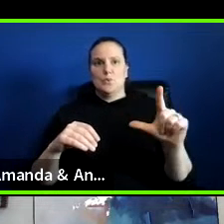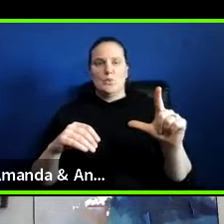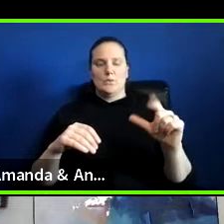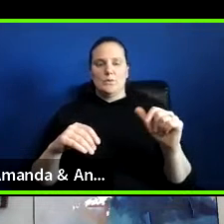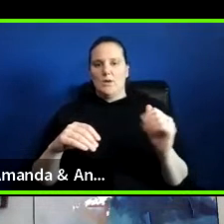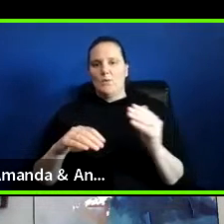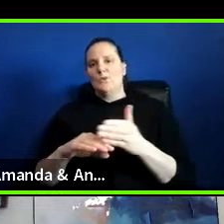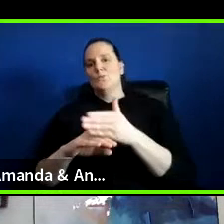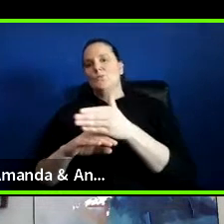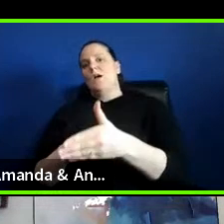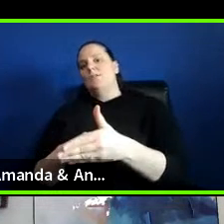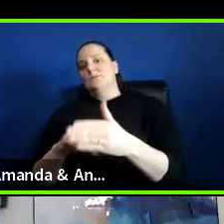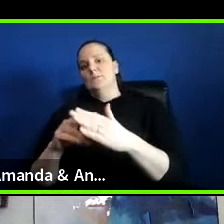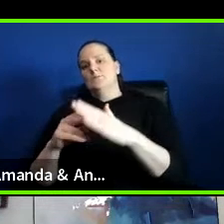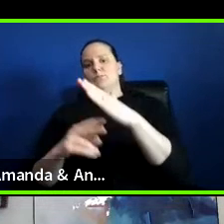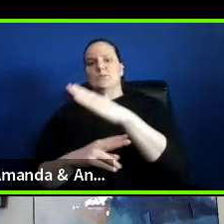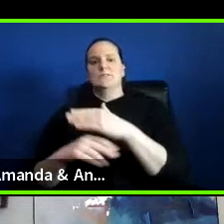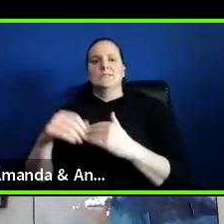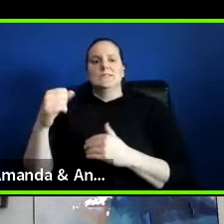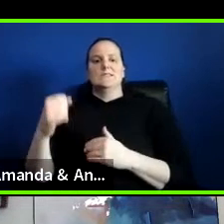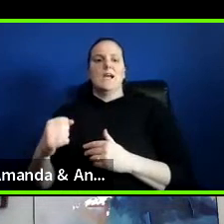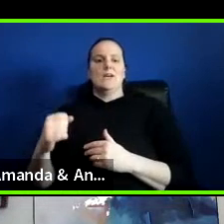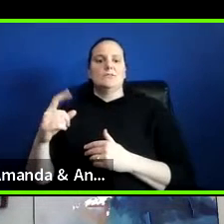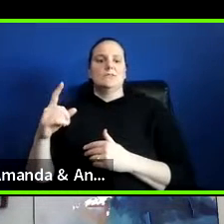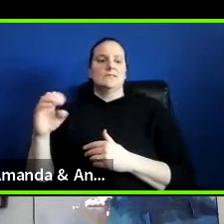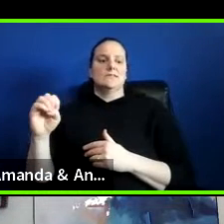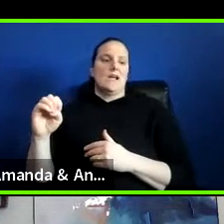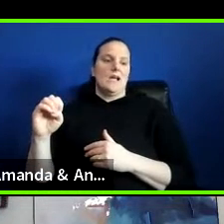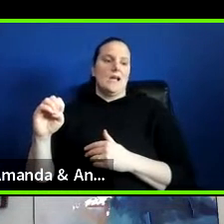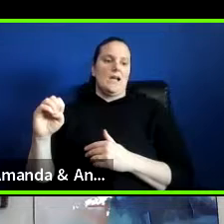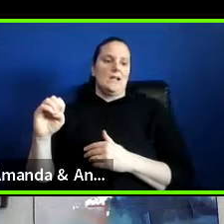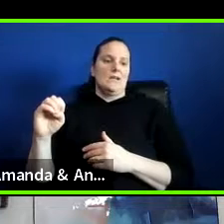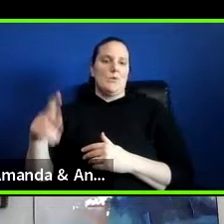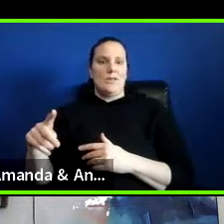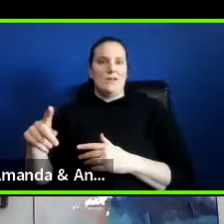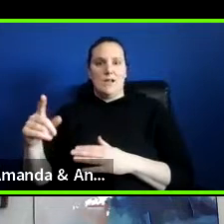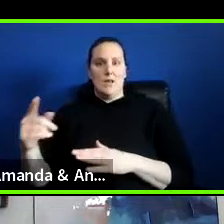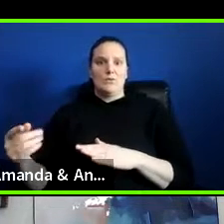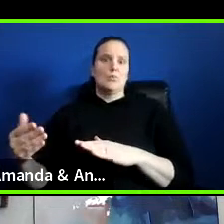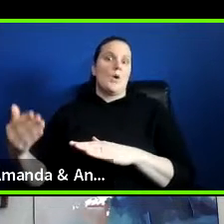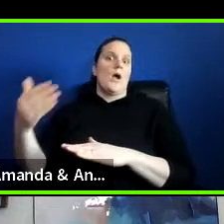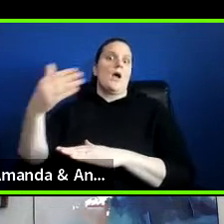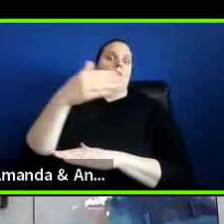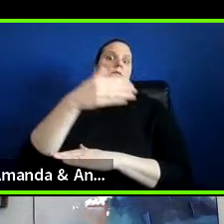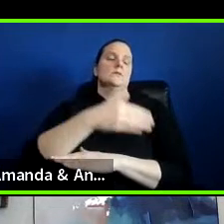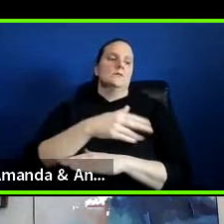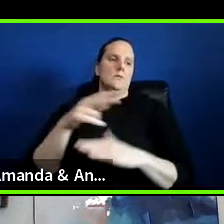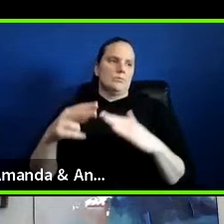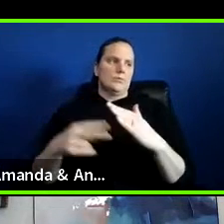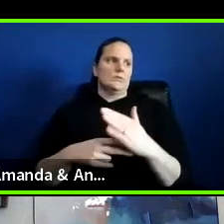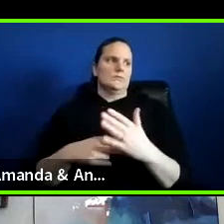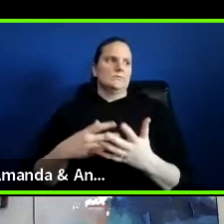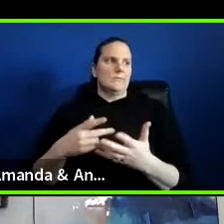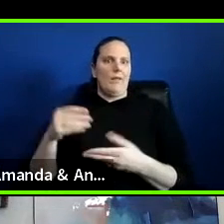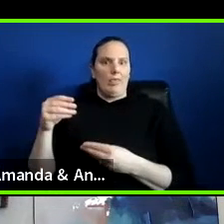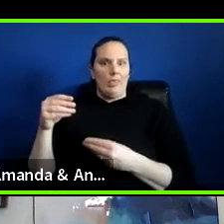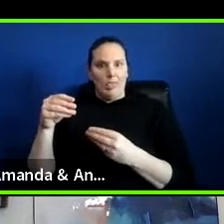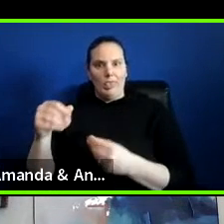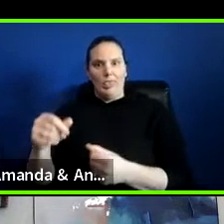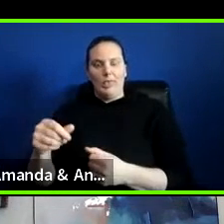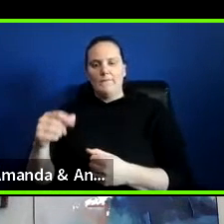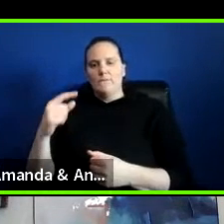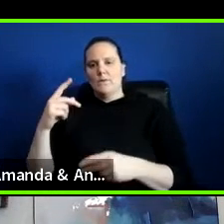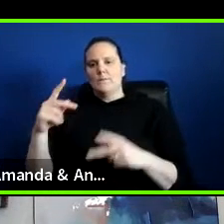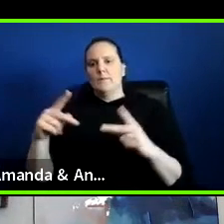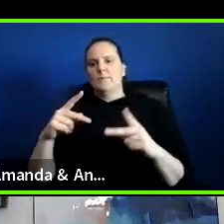across the bridge, or someone on the south side in Portland with the same situation where people going across the bridge are basically bearing the financial burden for folks who